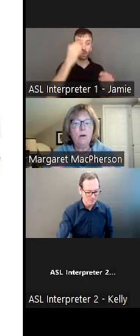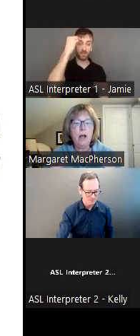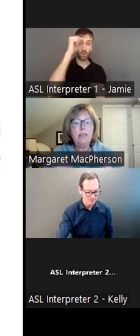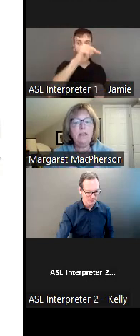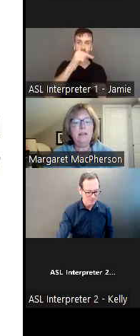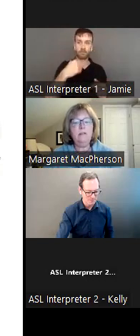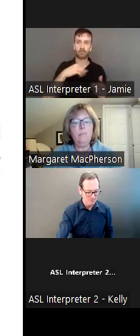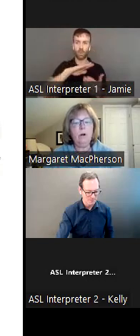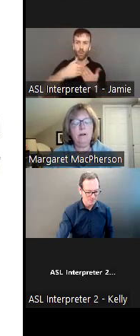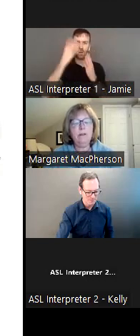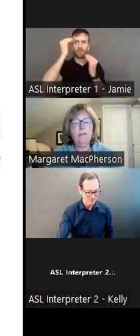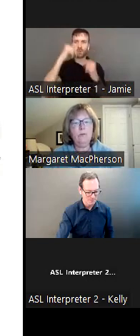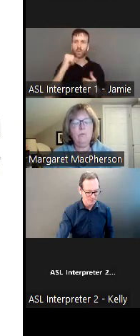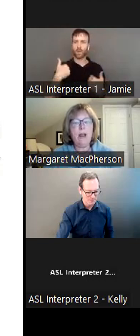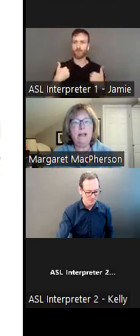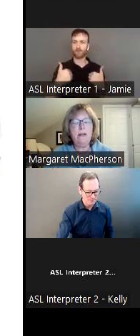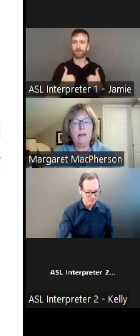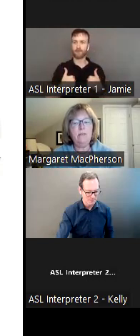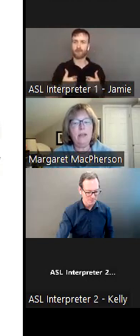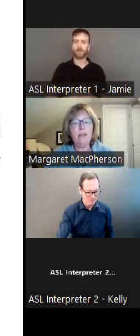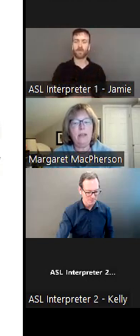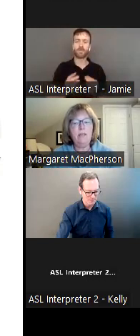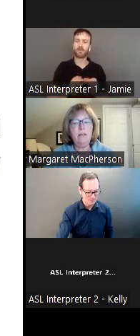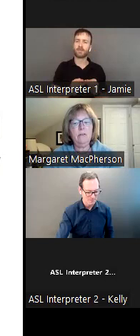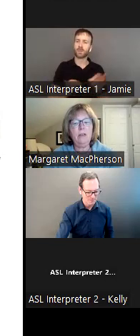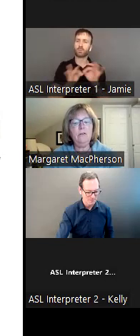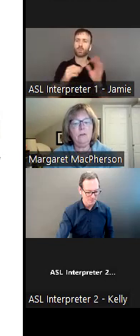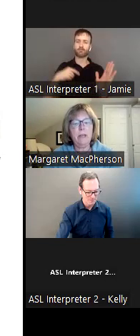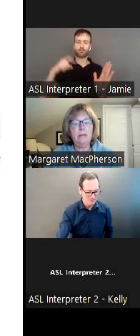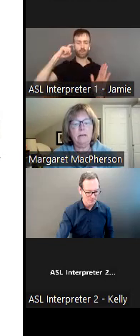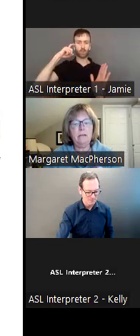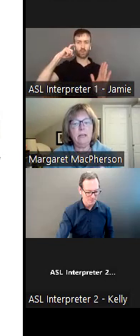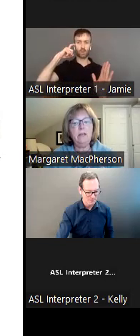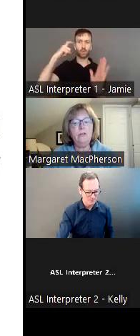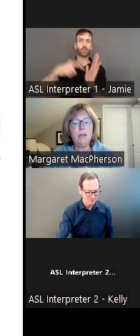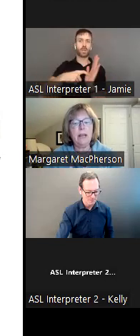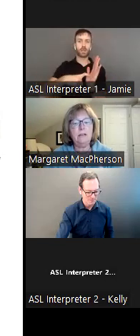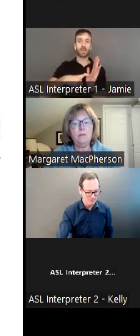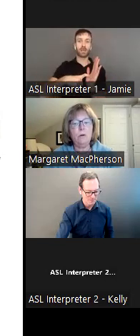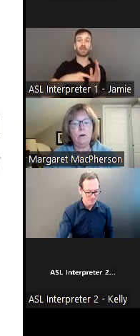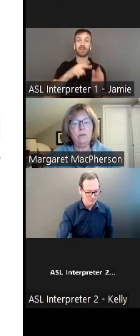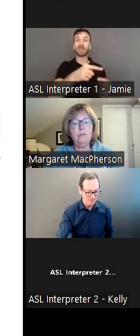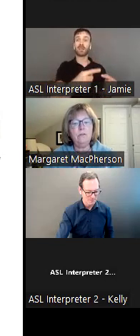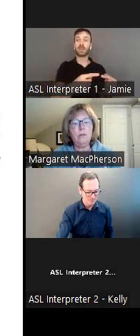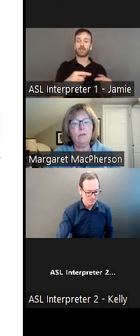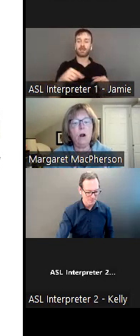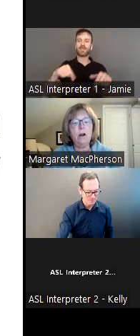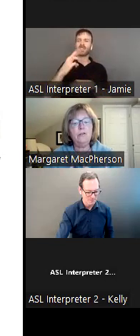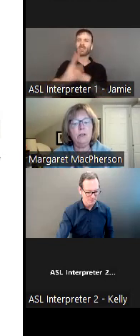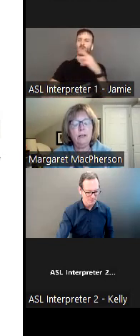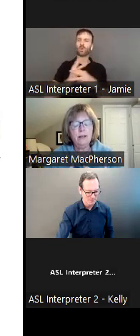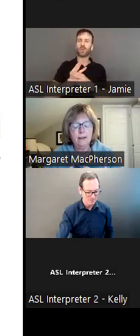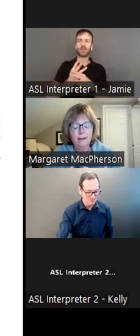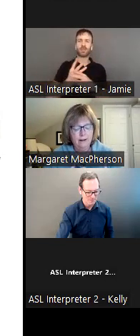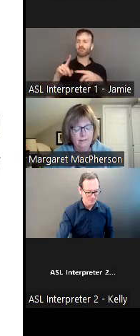So I think that it's important to recognize that in this interdependent, interconnected world, this is a